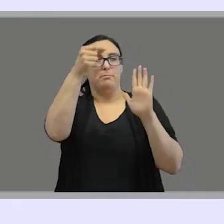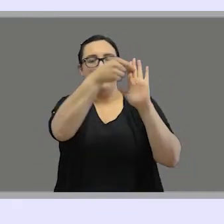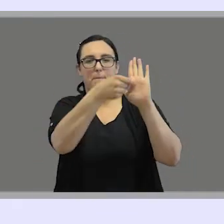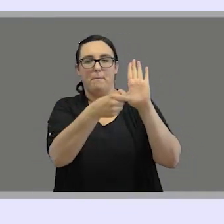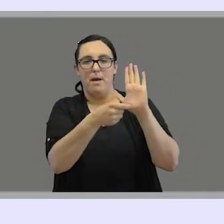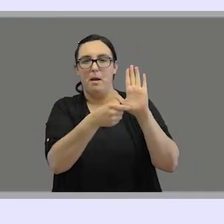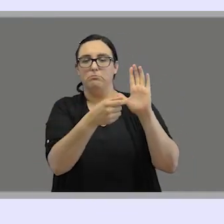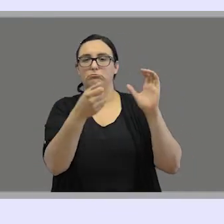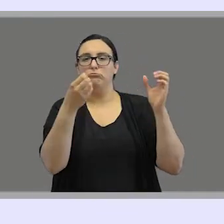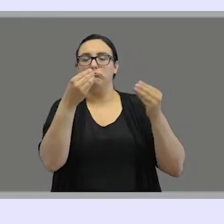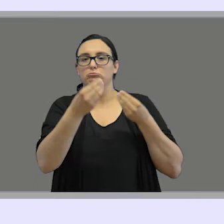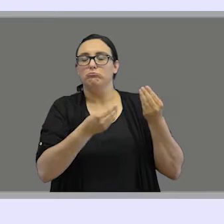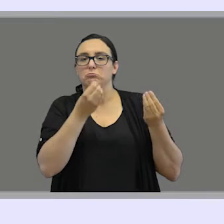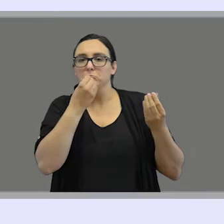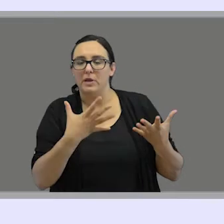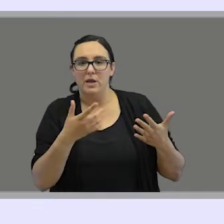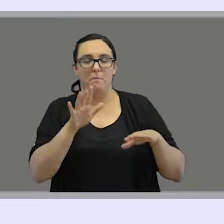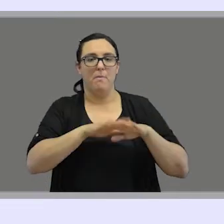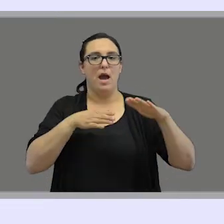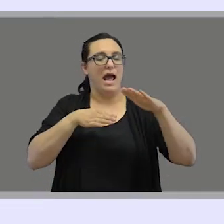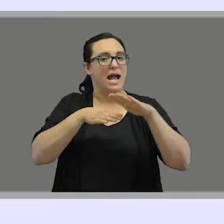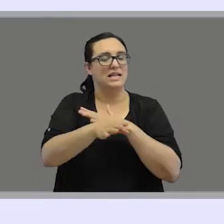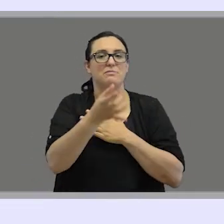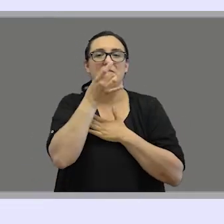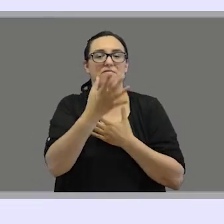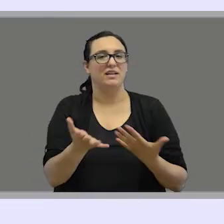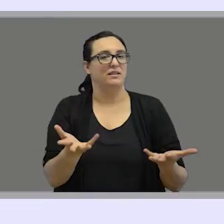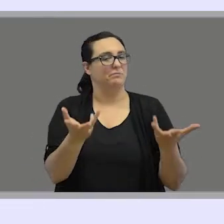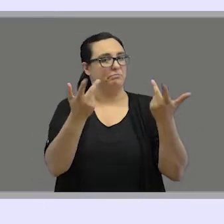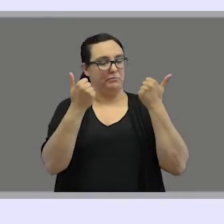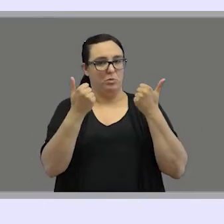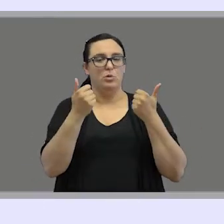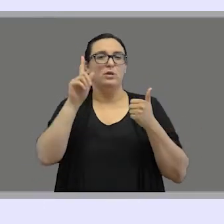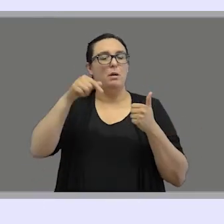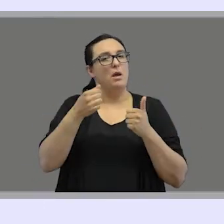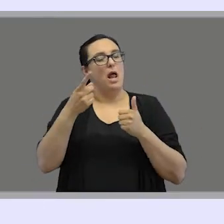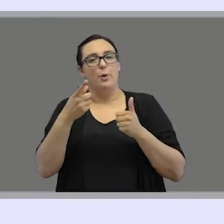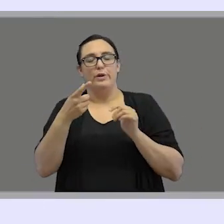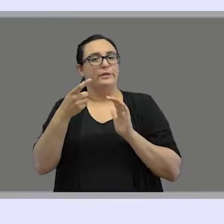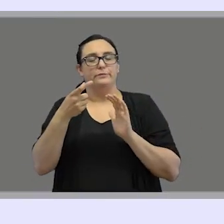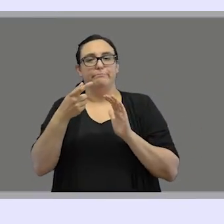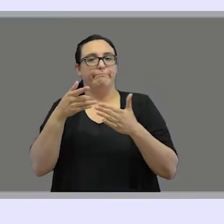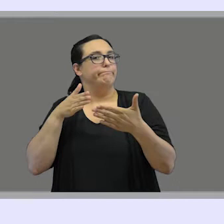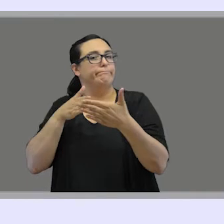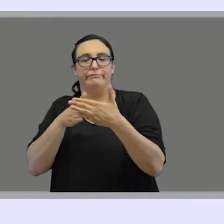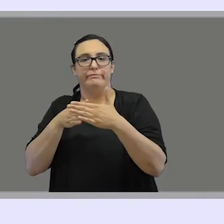the practices grant a better accessibility and which may jeopardize